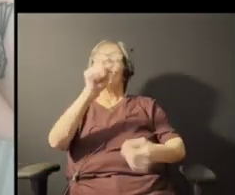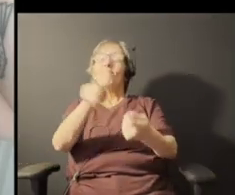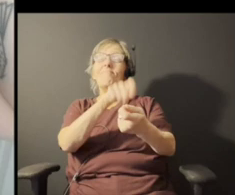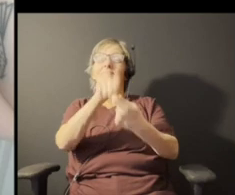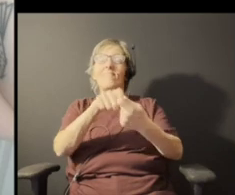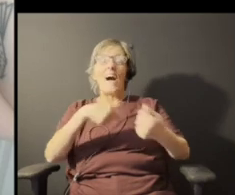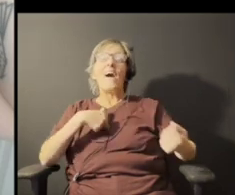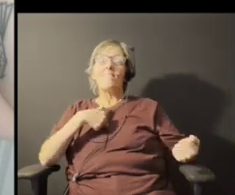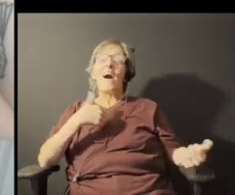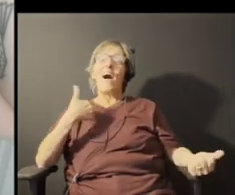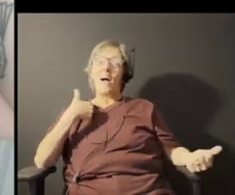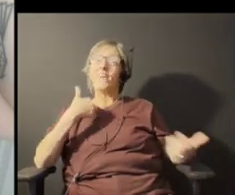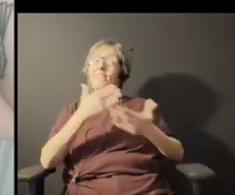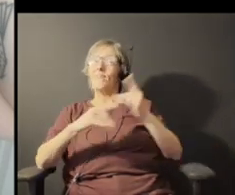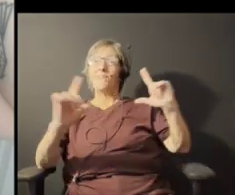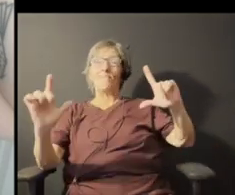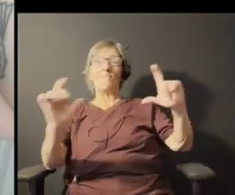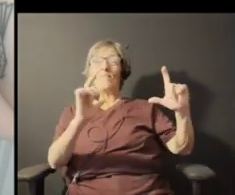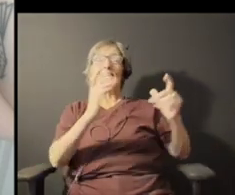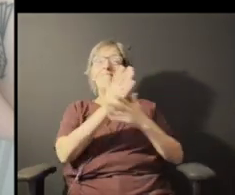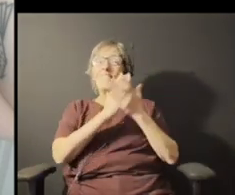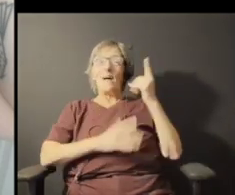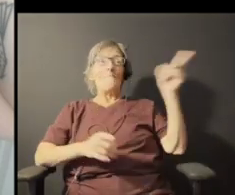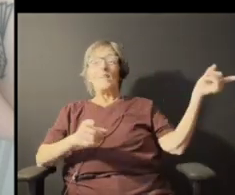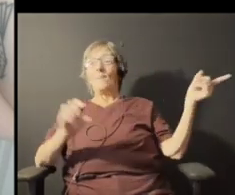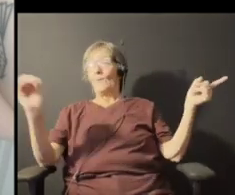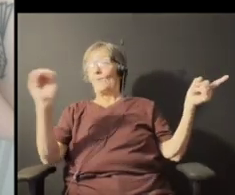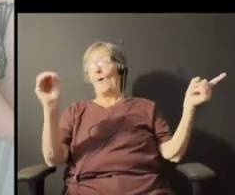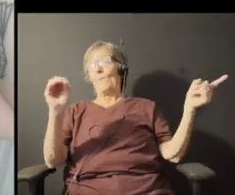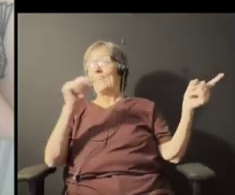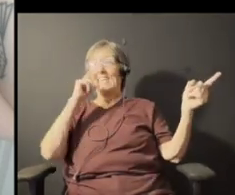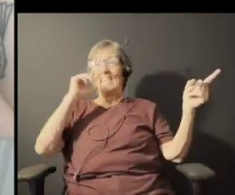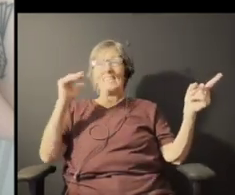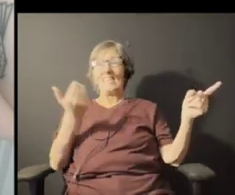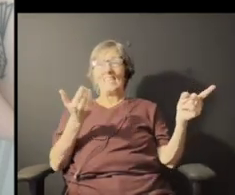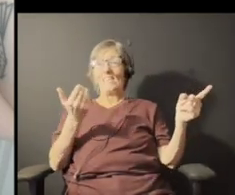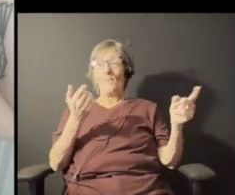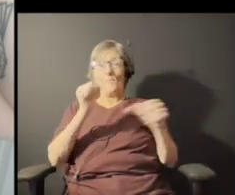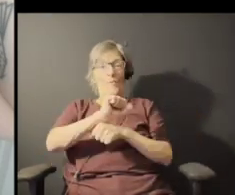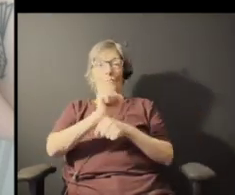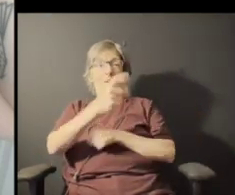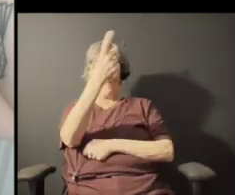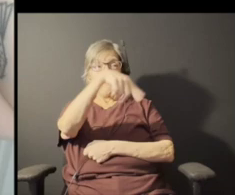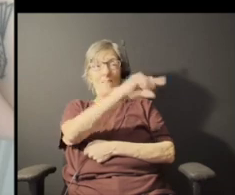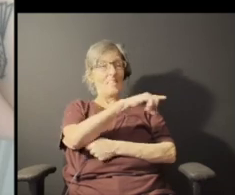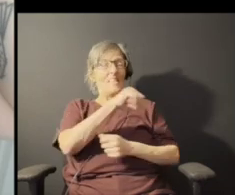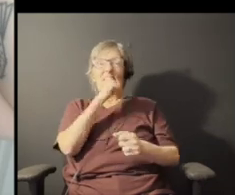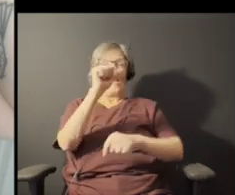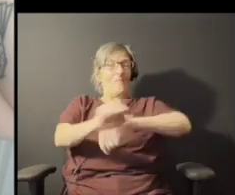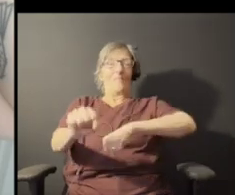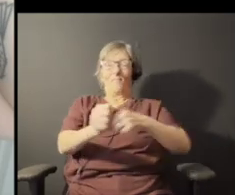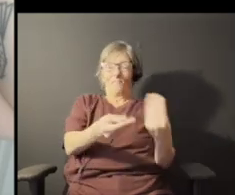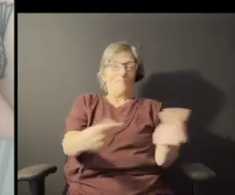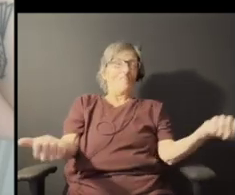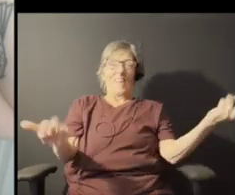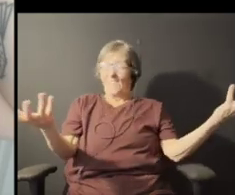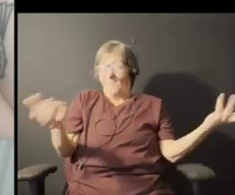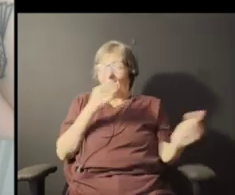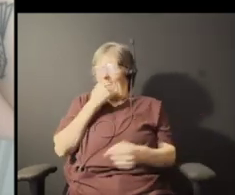that I've had some shoots where no one's seen the work from them, because it just didn't work.